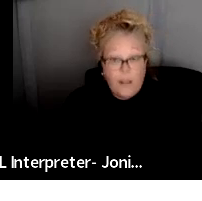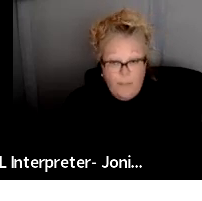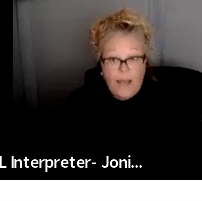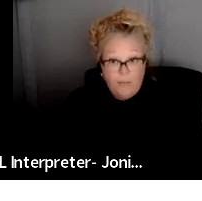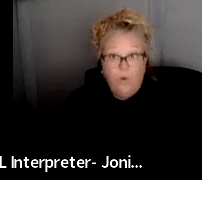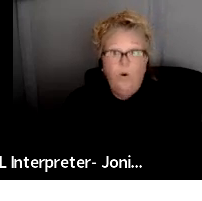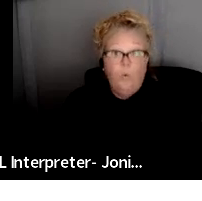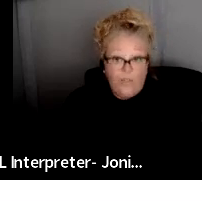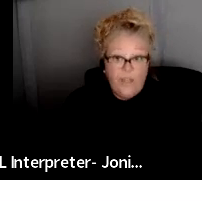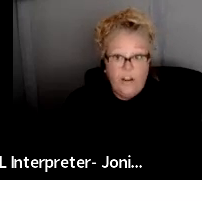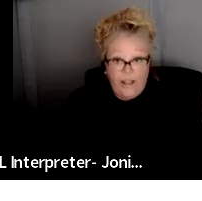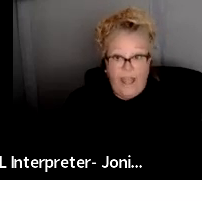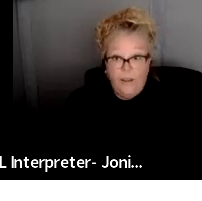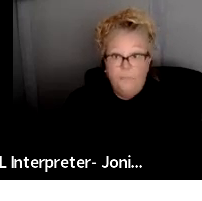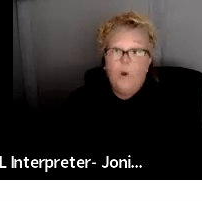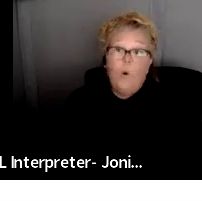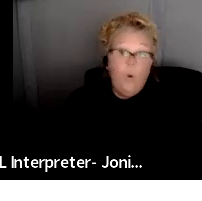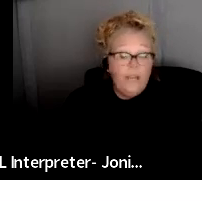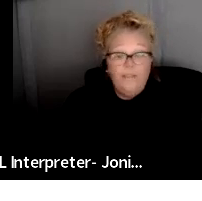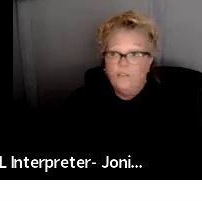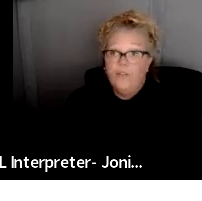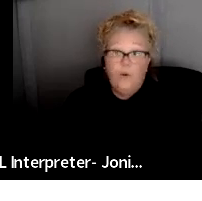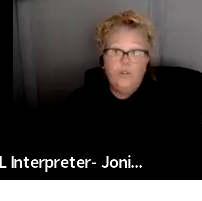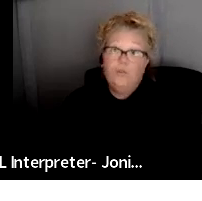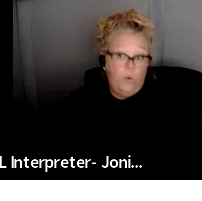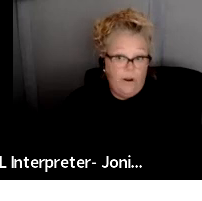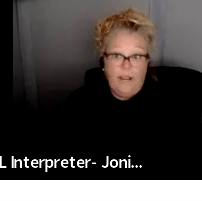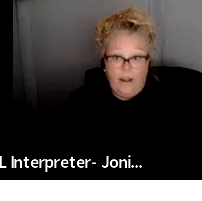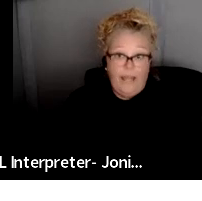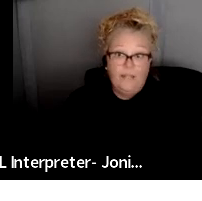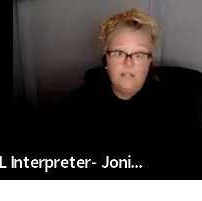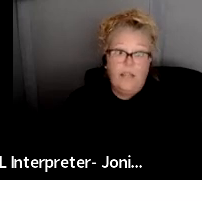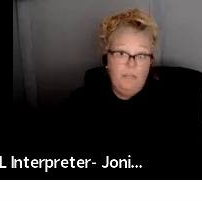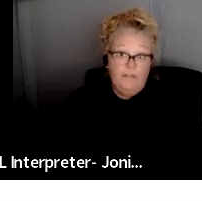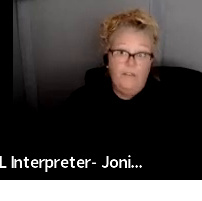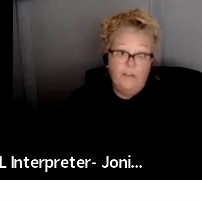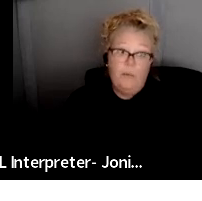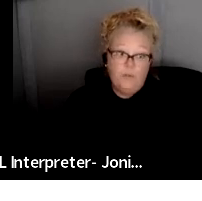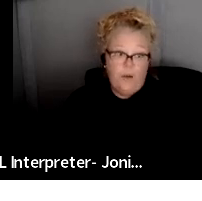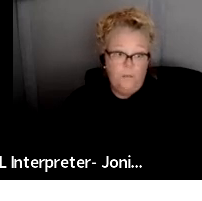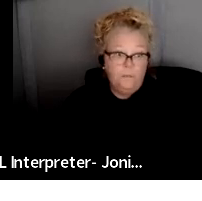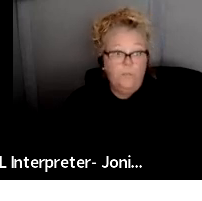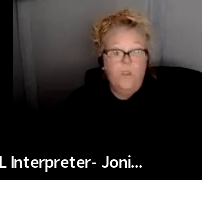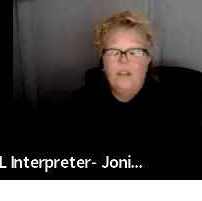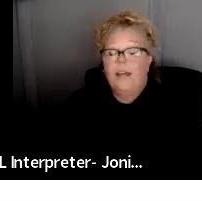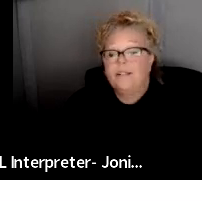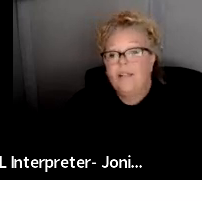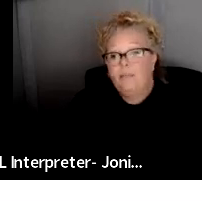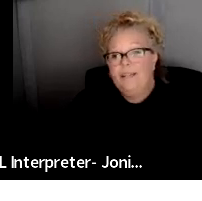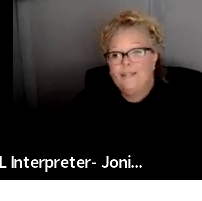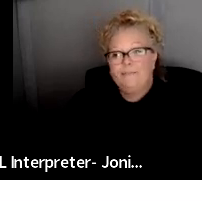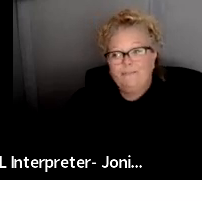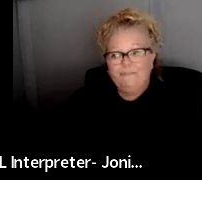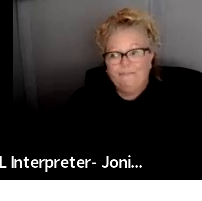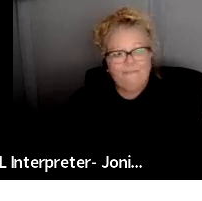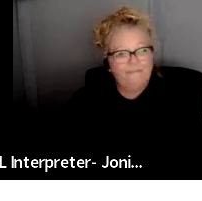are compatible with a hearing aid, or even for those who don't wear hearing aids can benefit from them as well. Next slide,